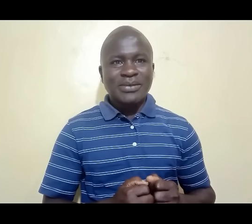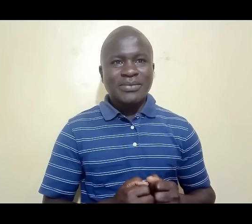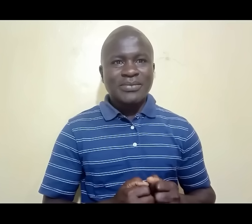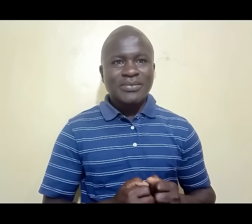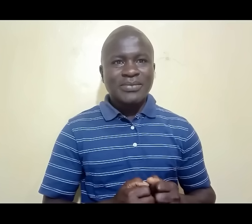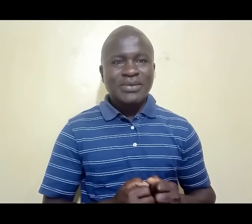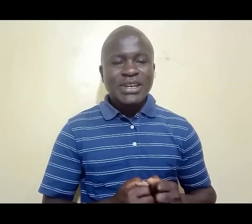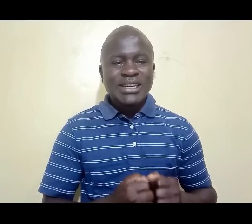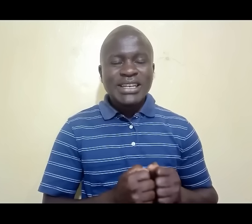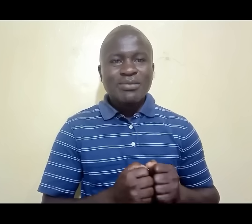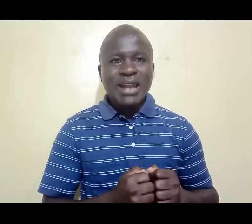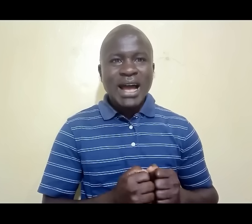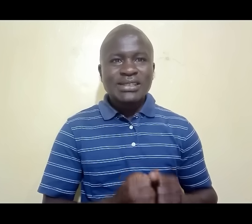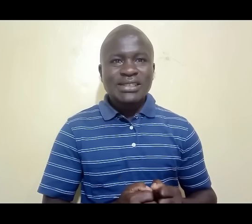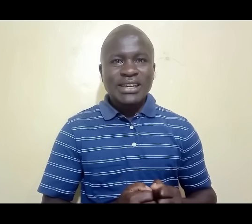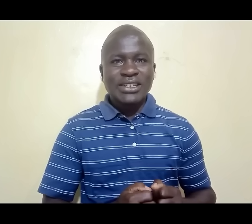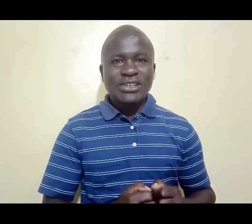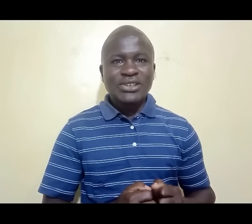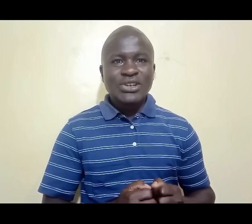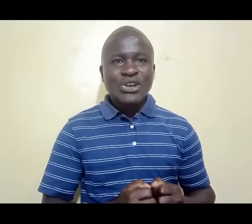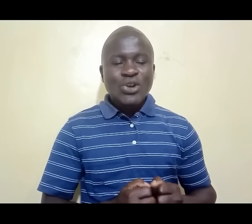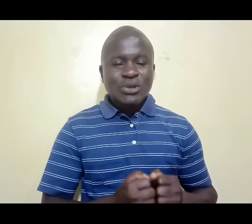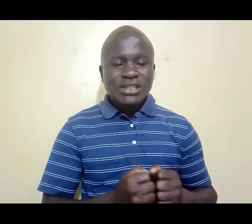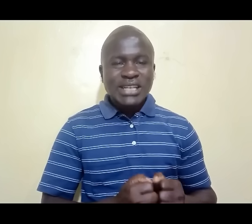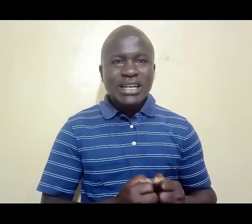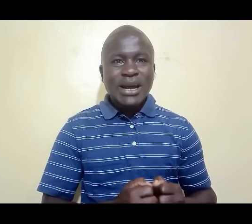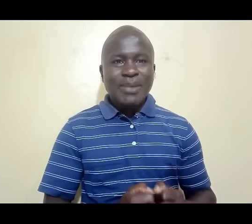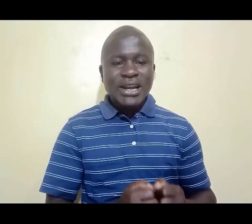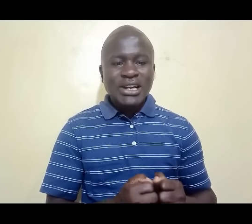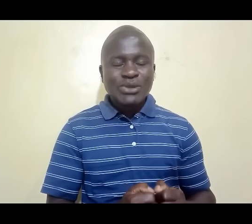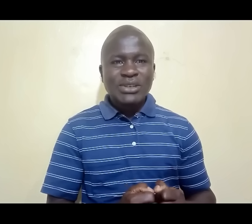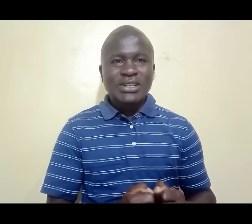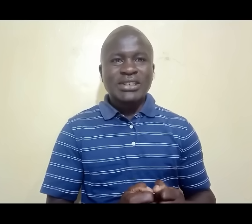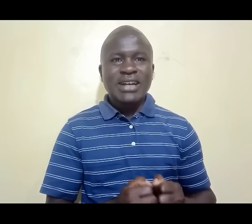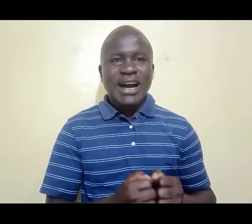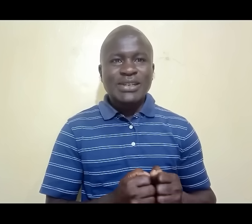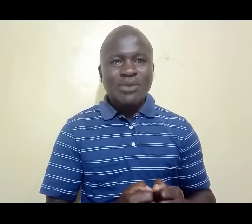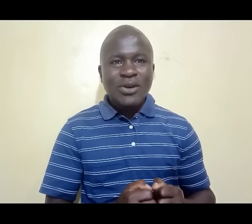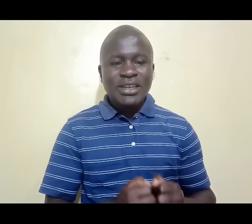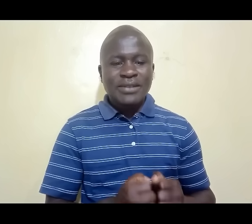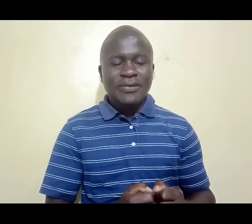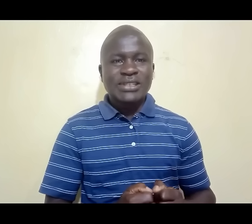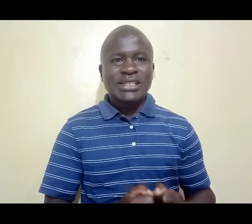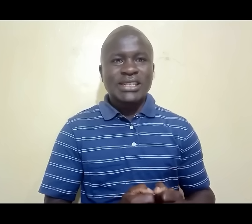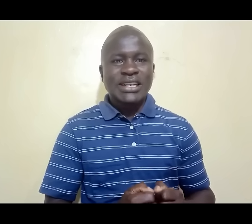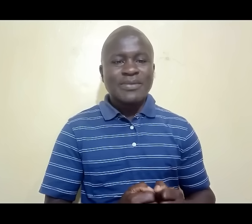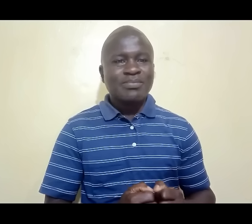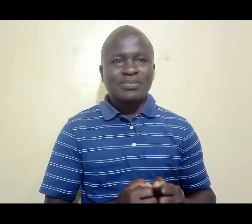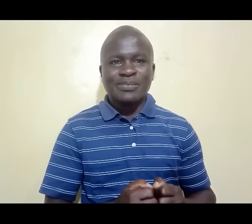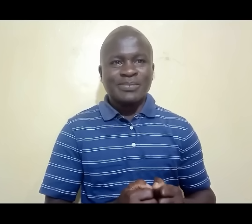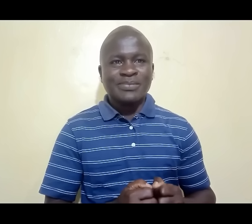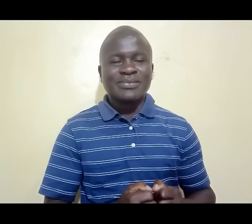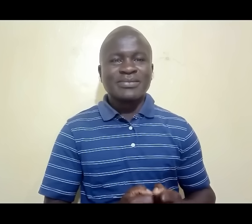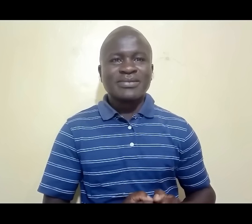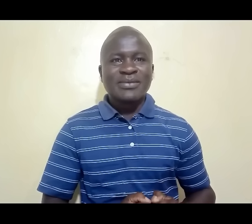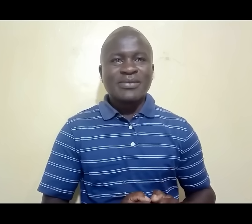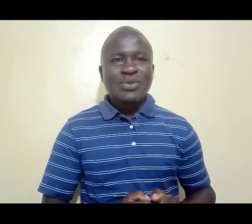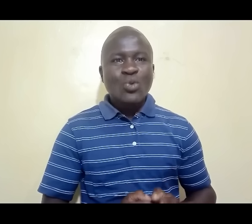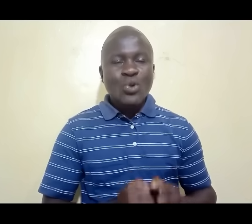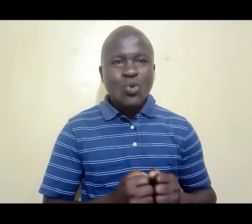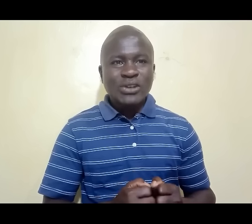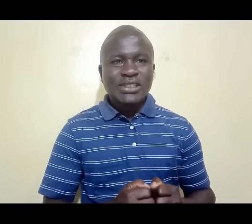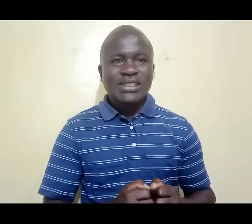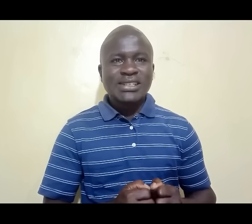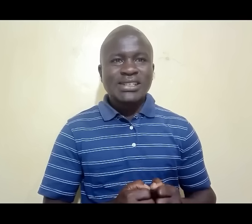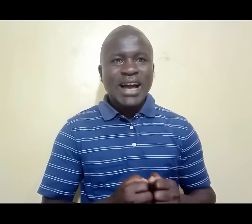Wamugunda, Ndigimona Anzeki, could stand up and look at Moi in the face and tell him,